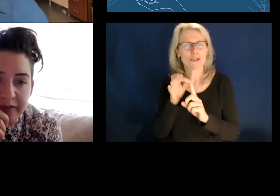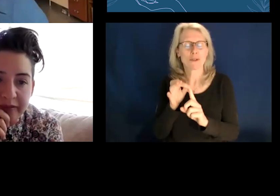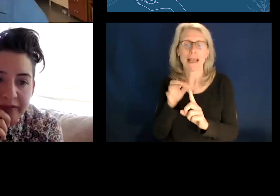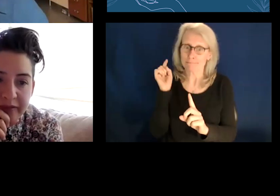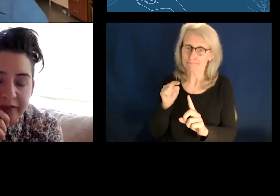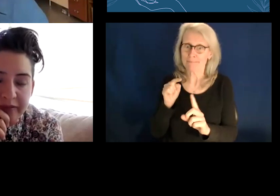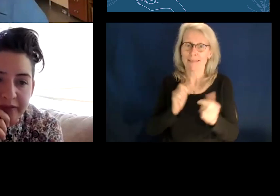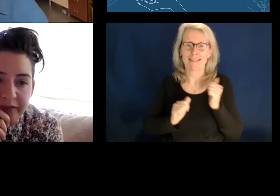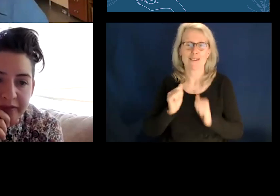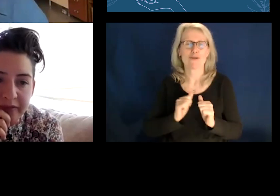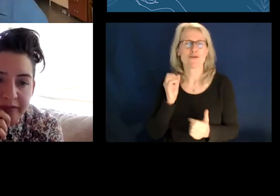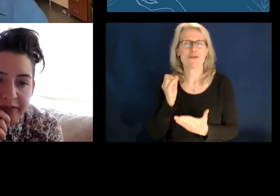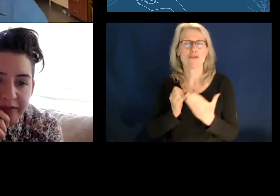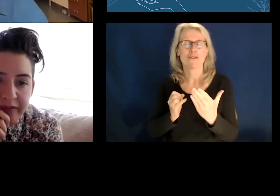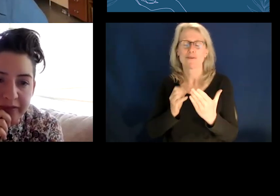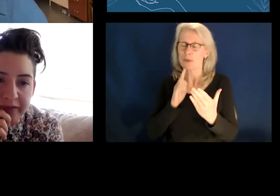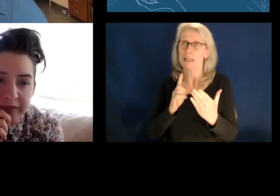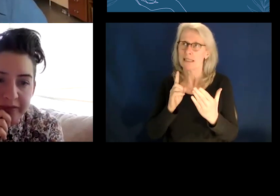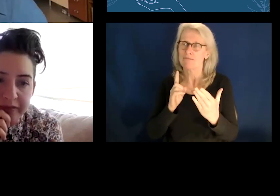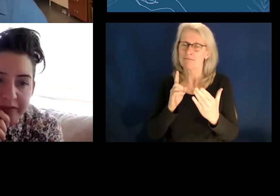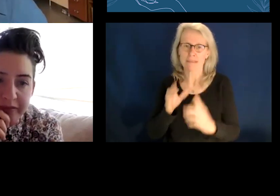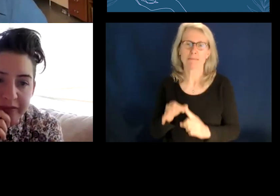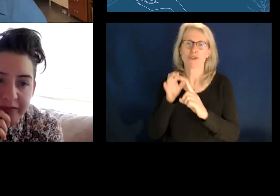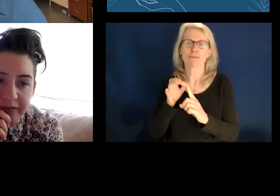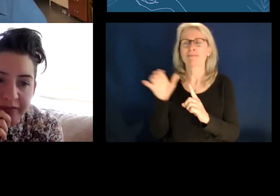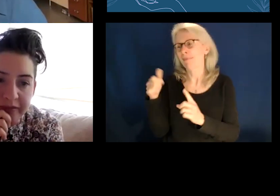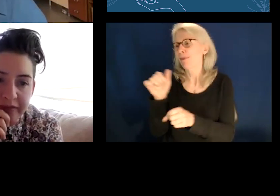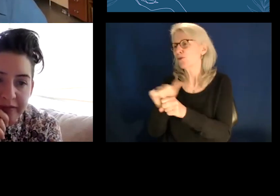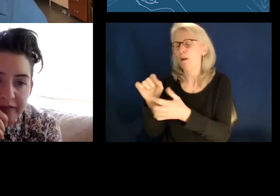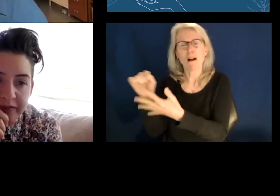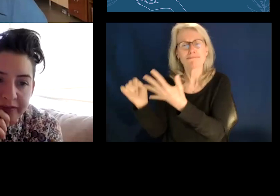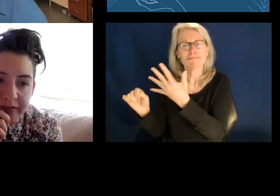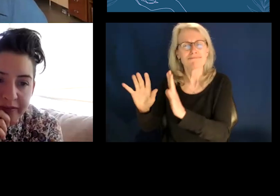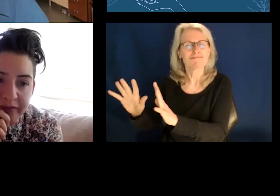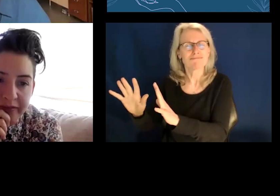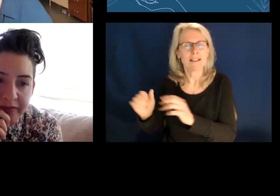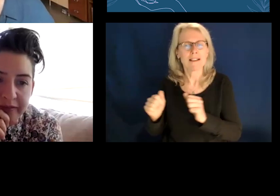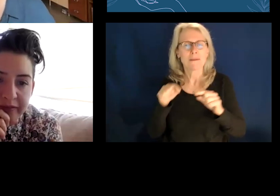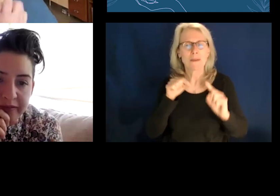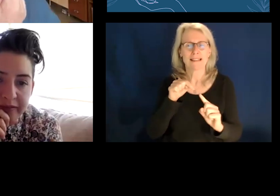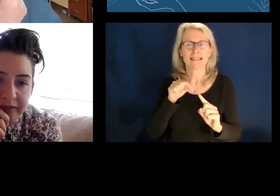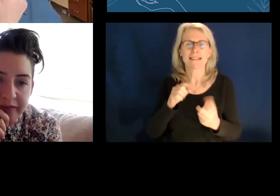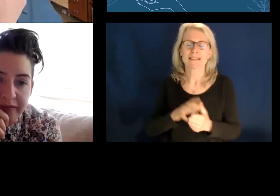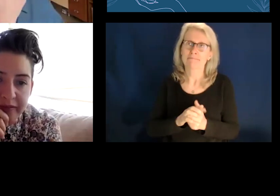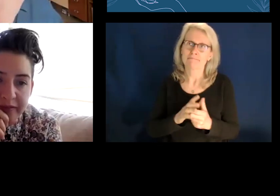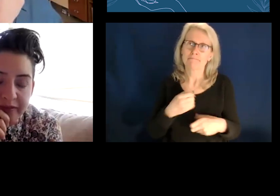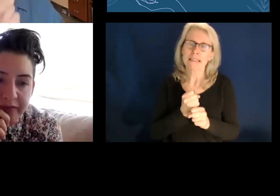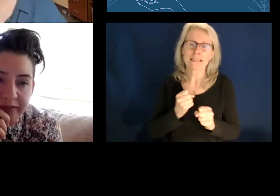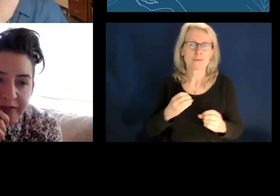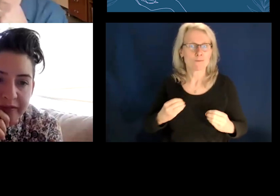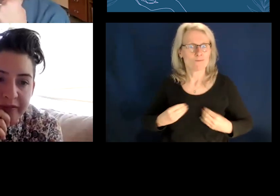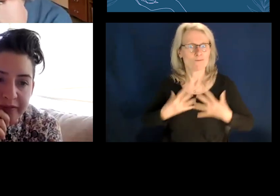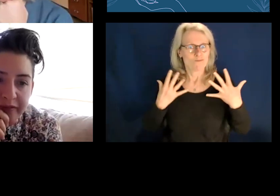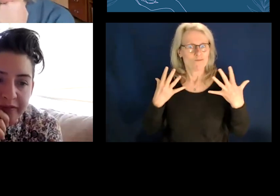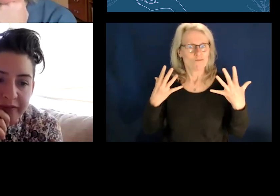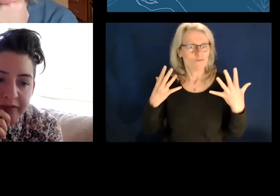artists that we get to participate in. So that's for me, I mean, that's my definition of joy in the sort of the theater making context. Just